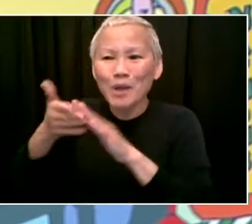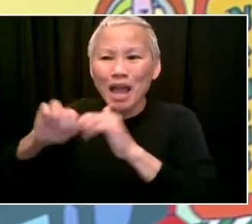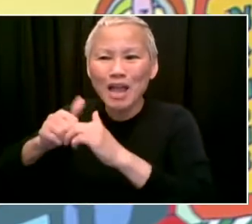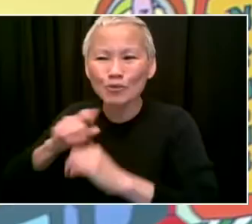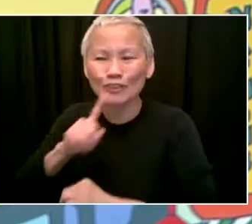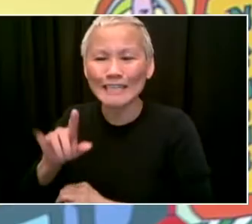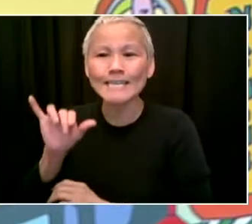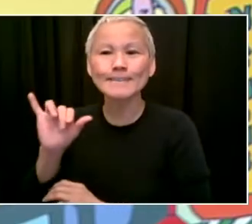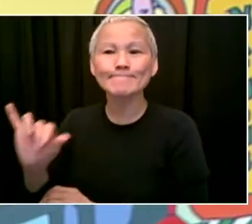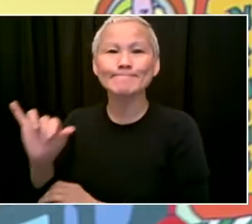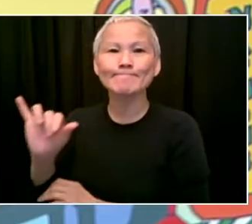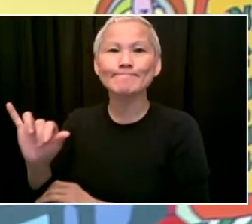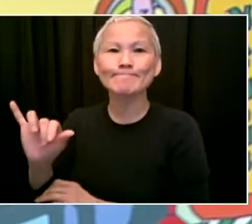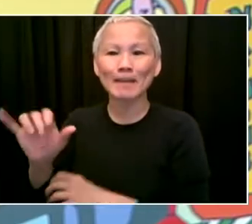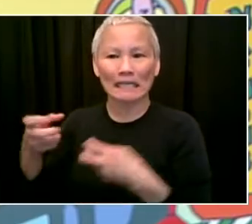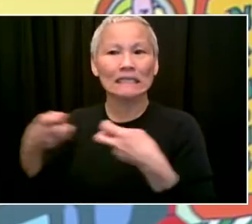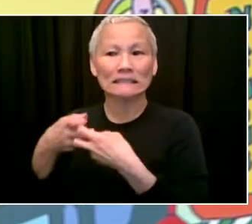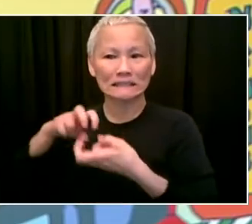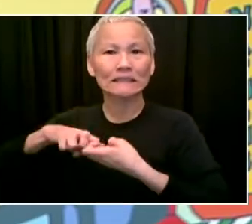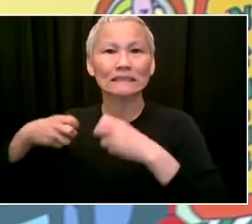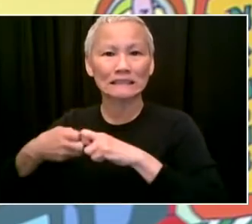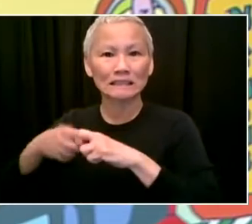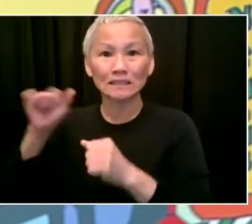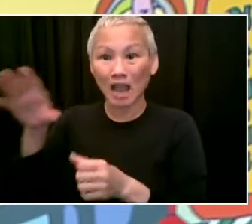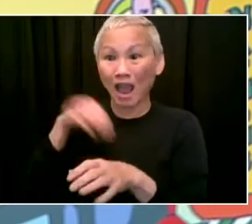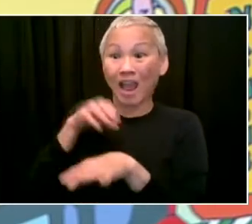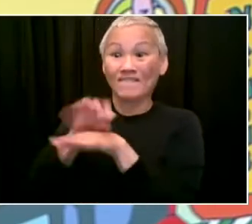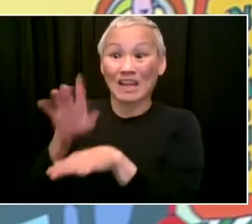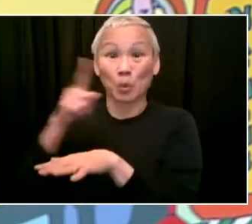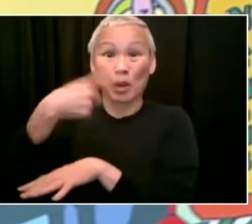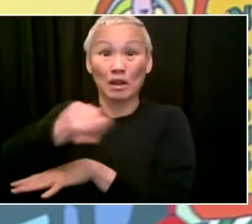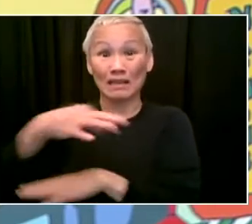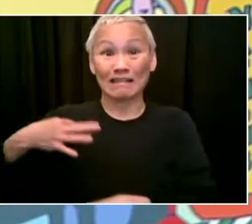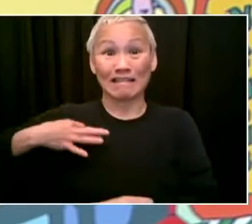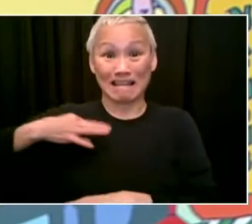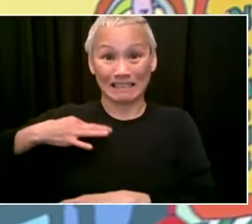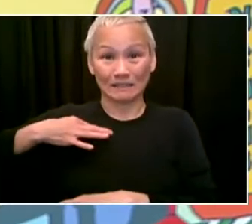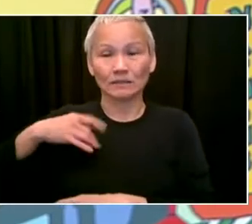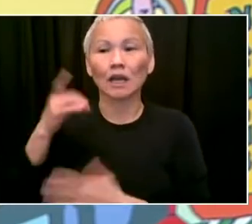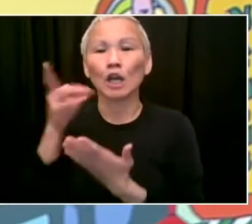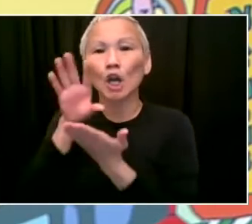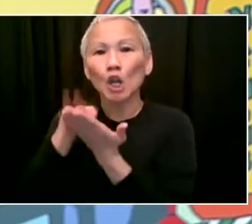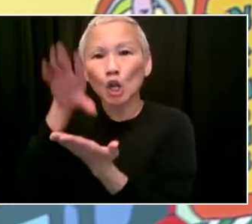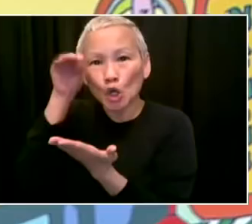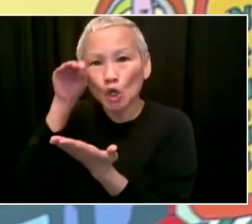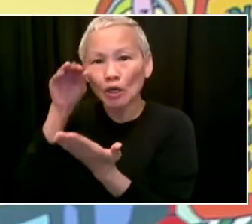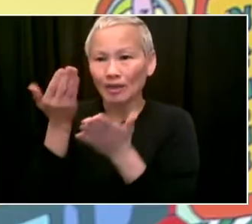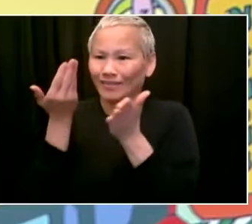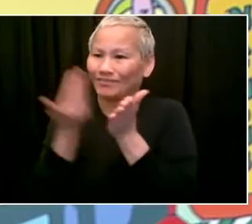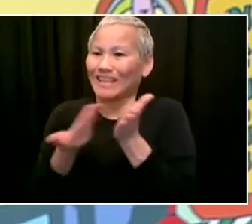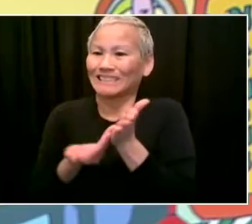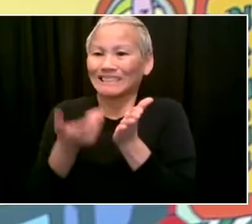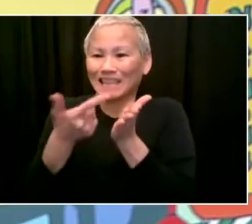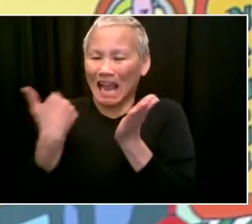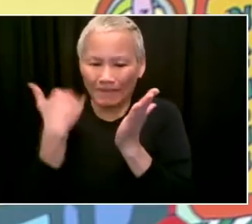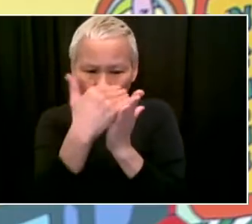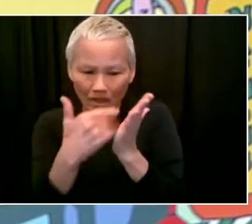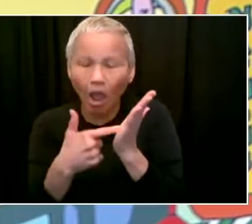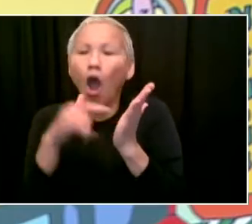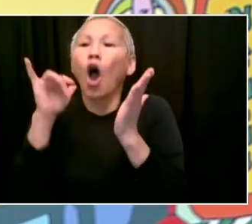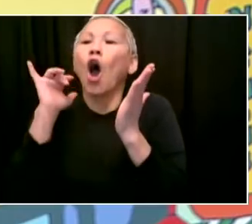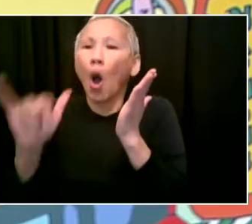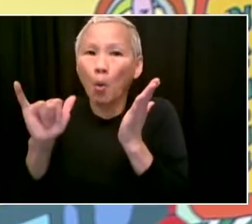candidates is, you know, brush up on your facts, bring us a more coherent vision. People are really trying to make a